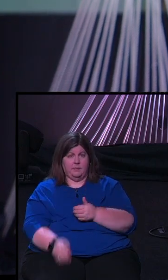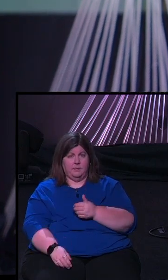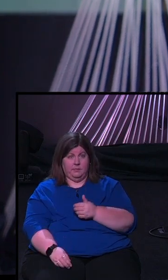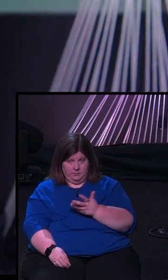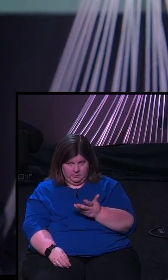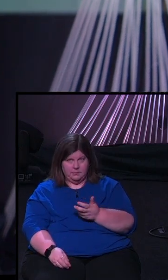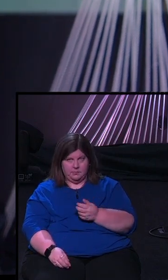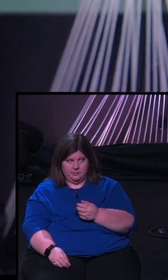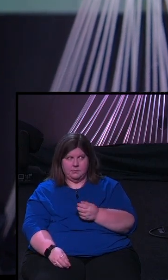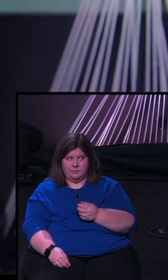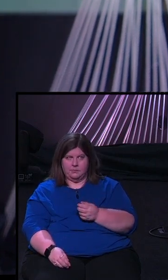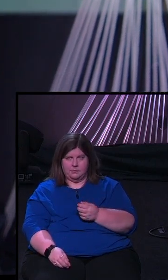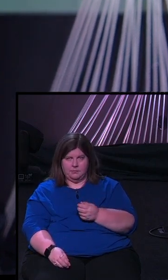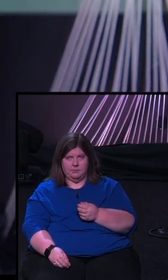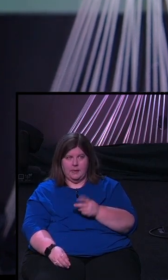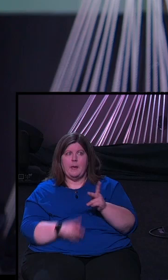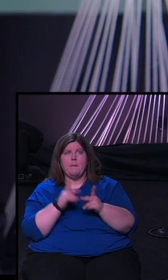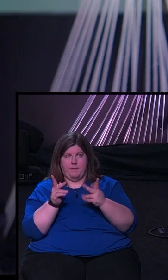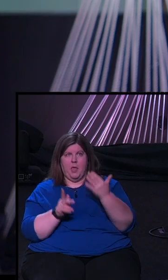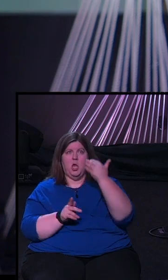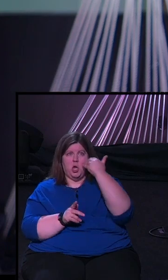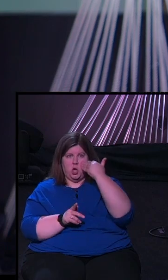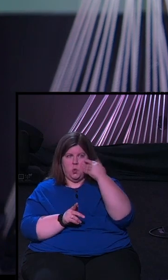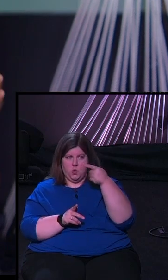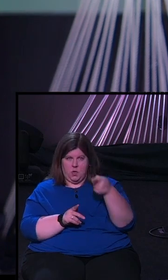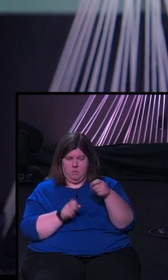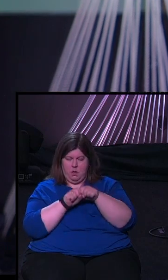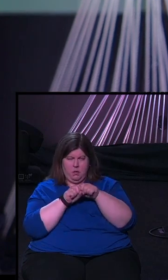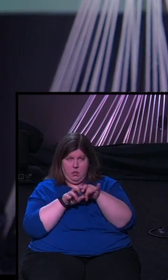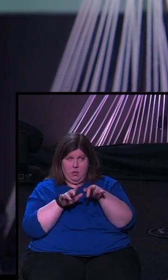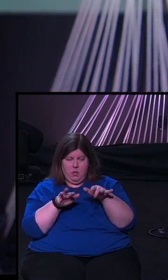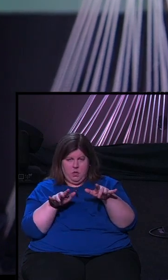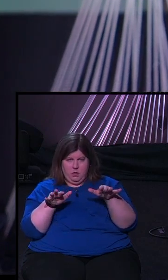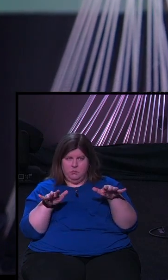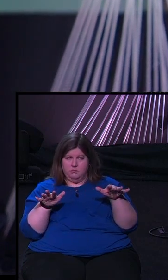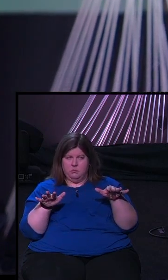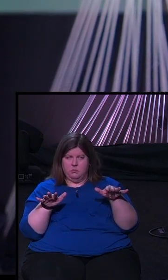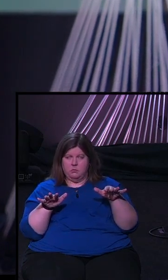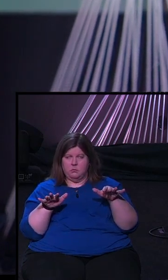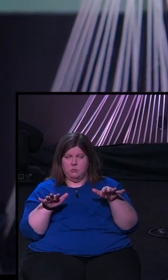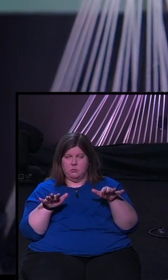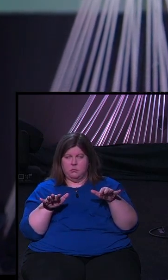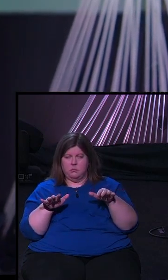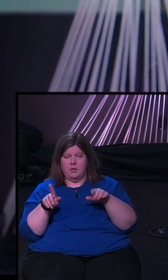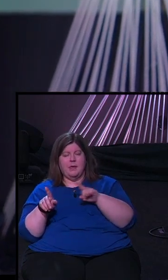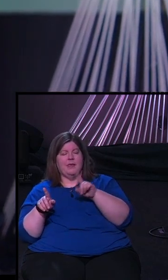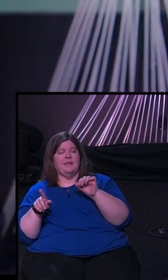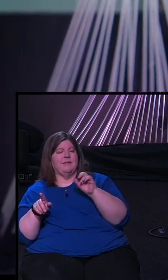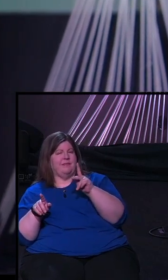Jesus had a really significant reputation all over the land. And Zach wanted to see